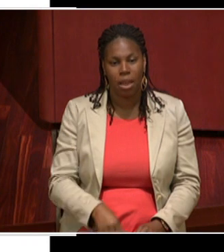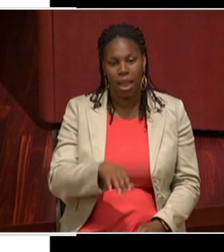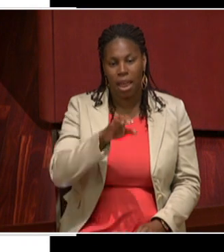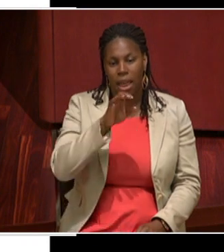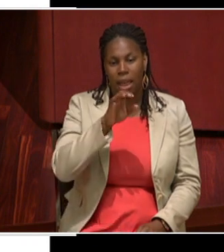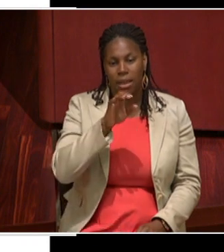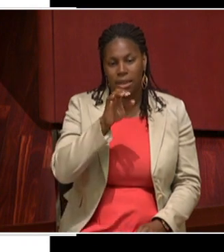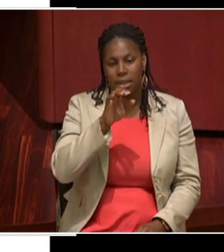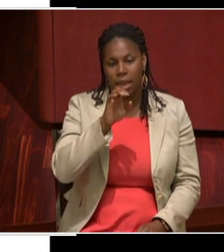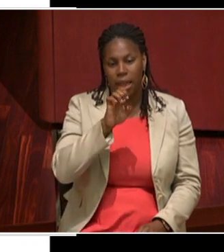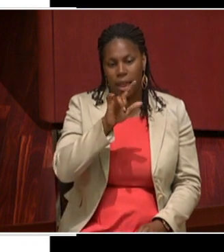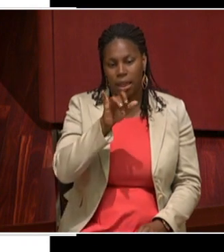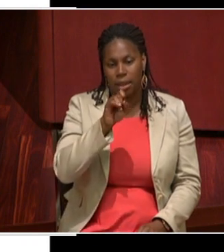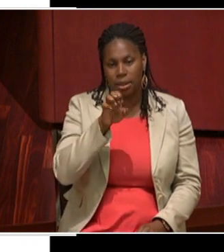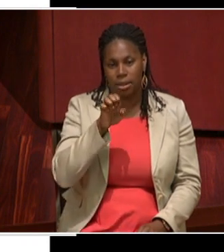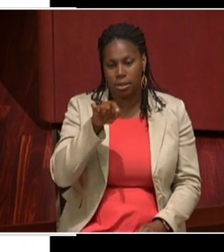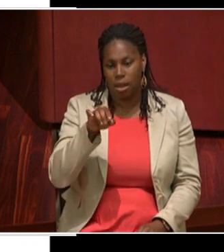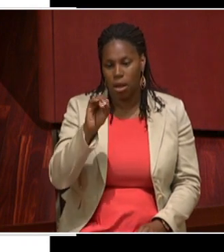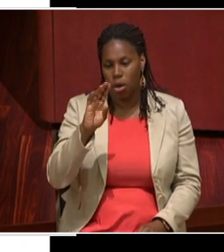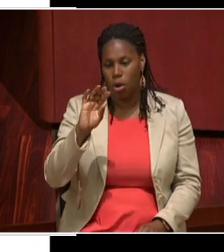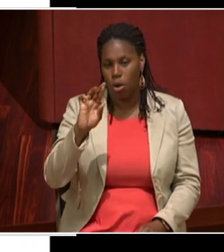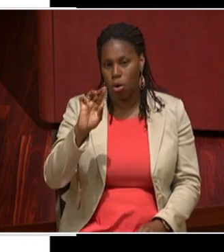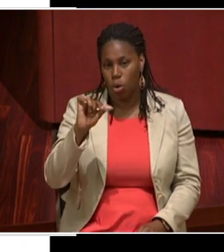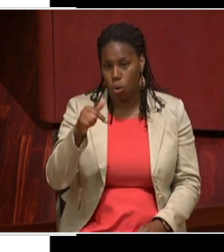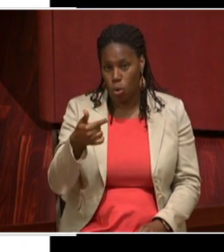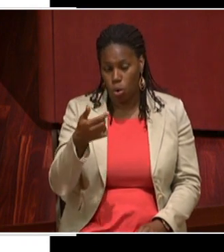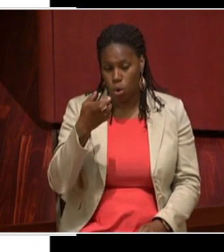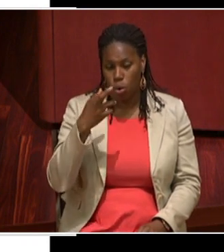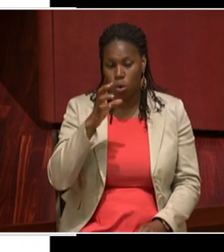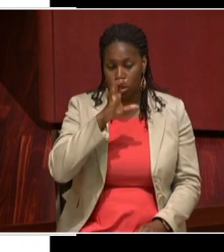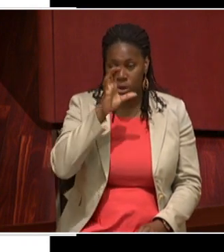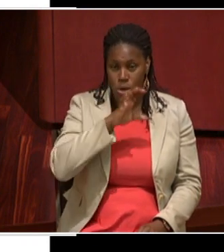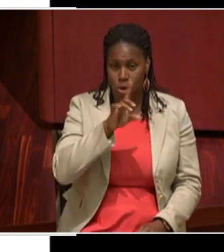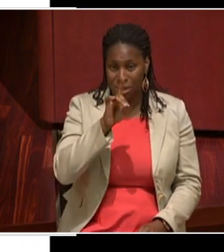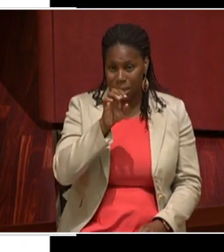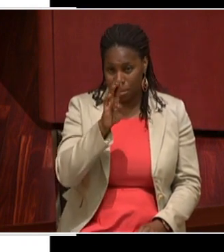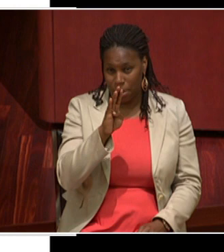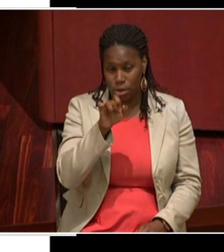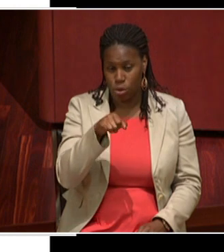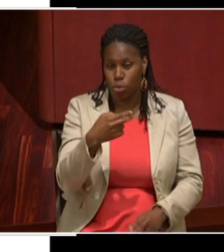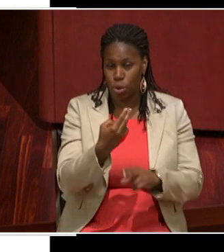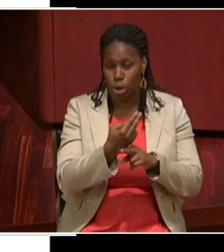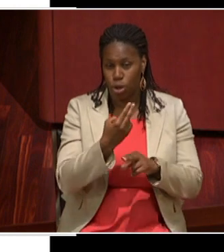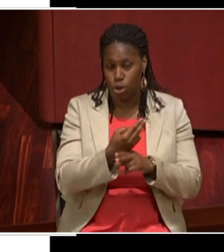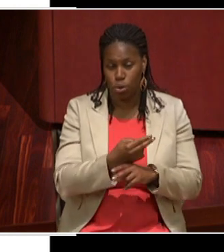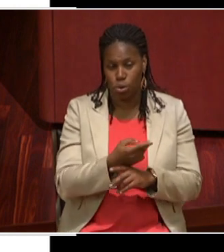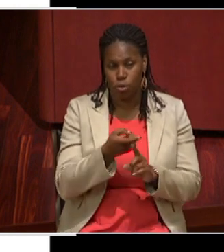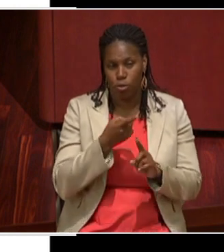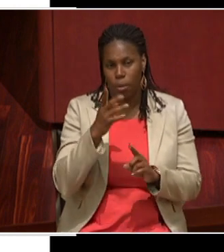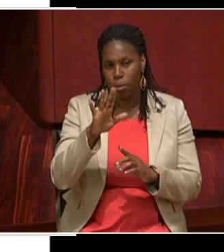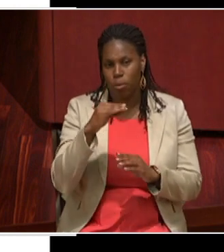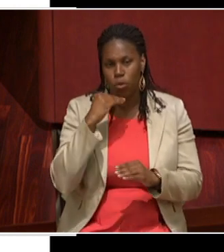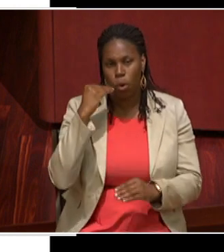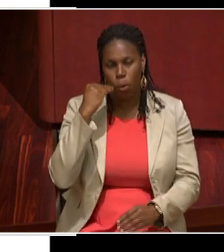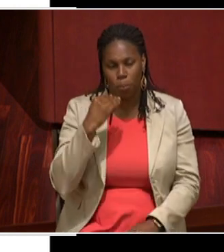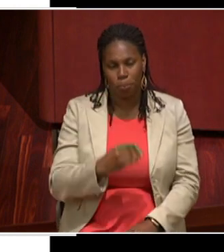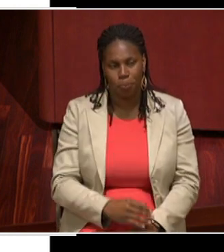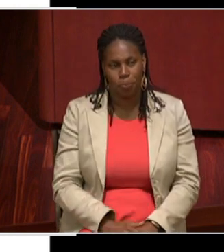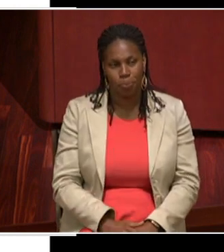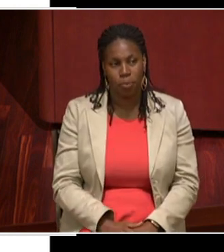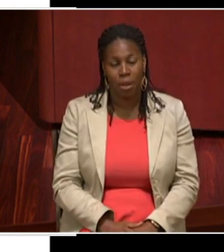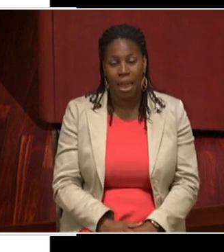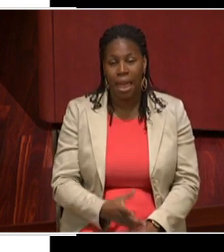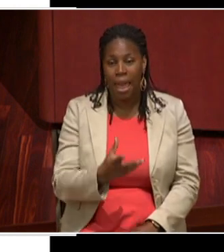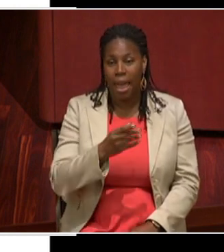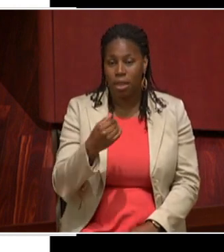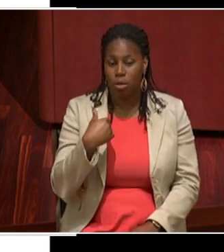ellisisland.org and castlegarden.org are also searchable databases that you can use from the comfort of your home. And you always